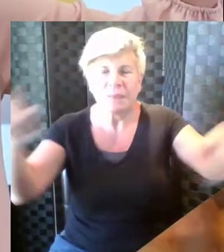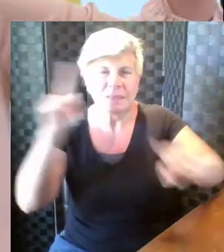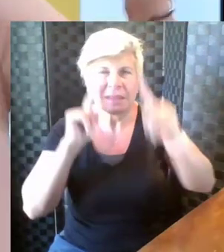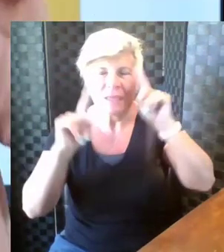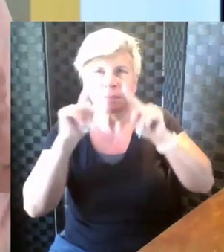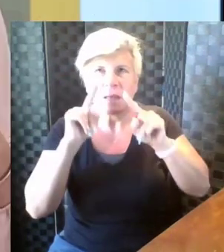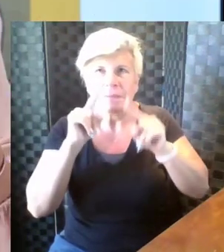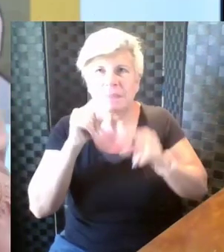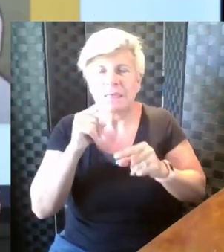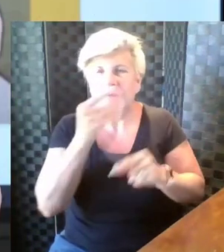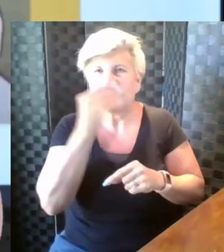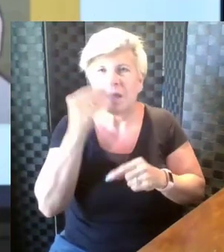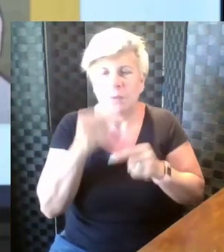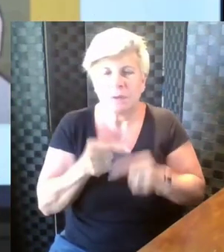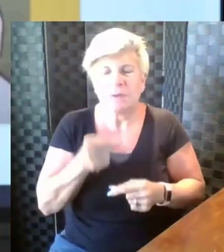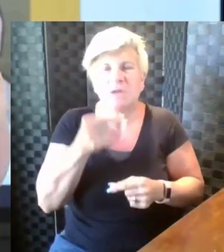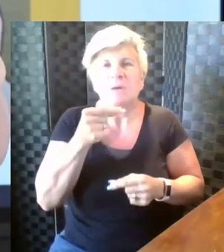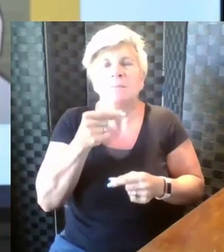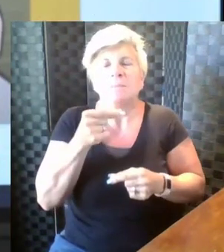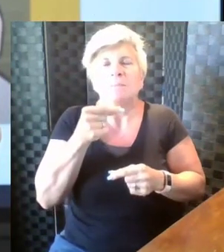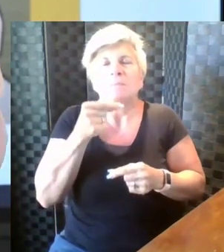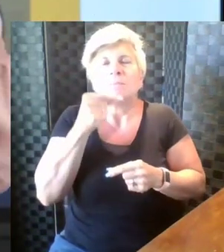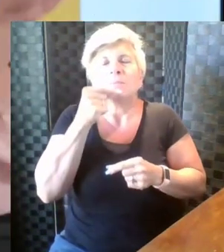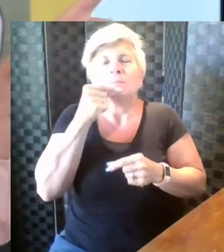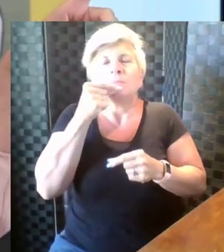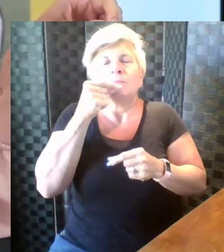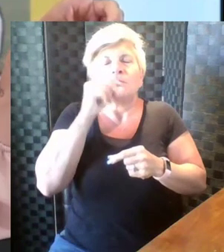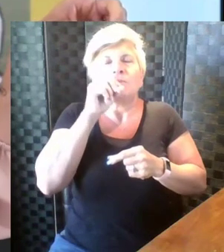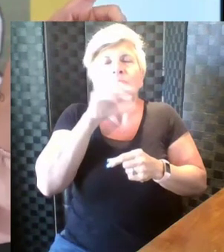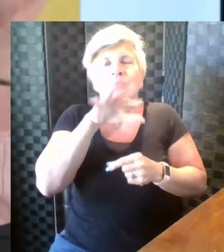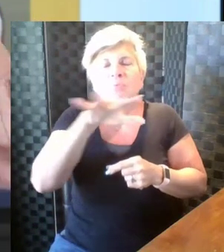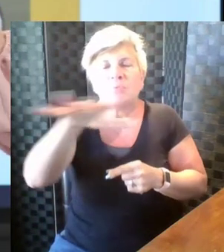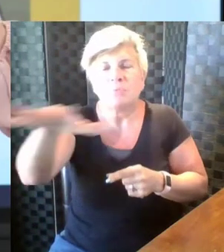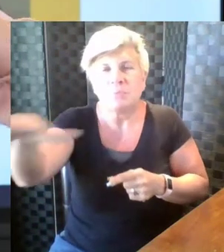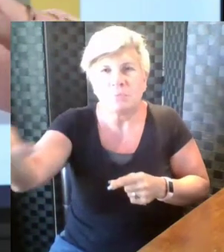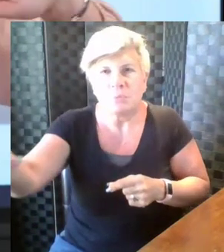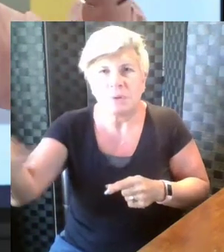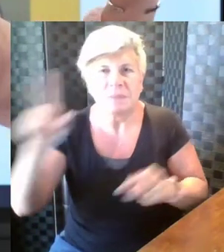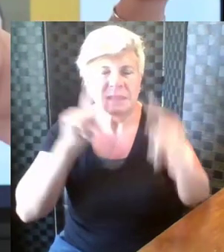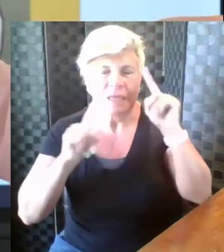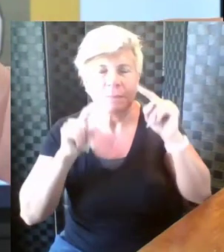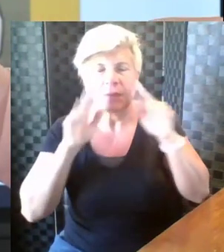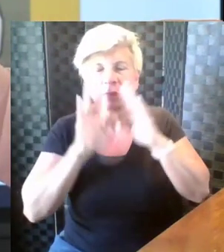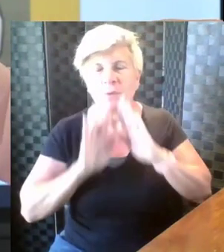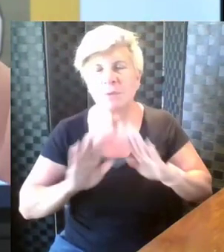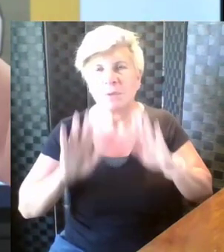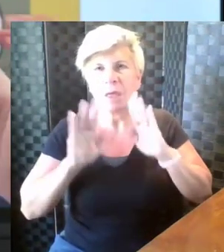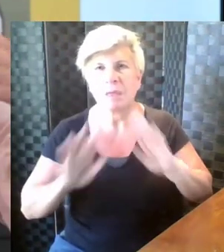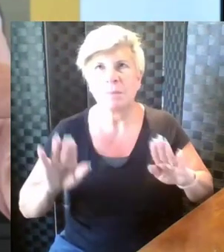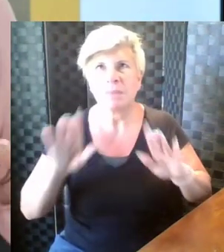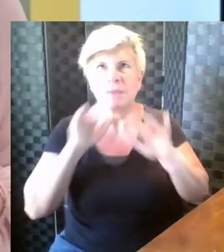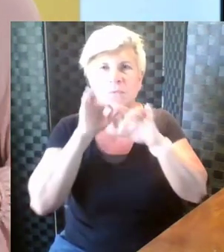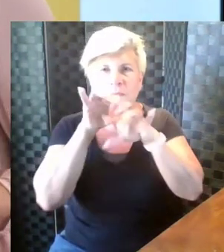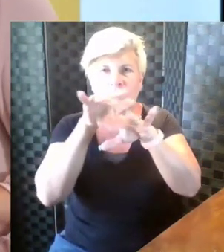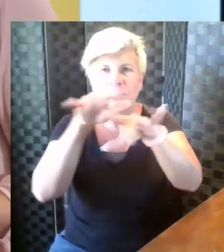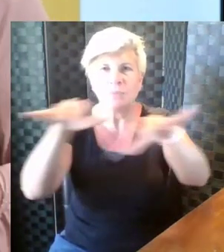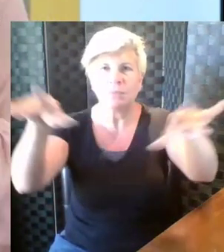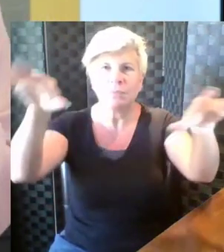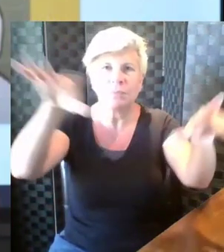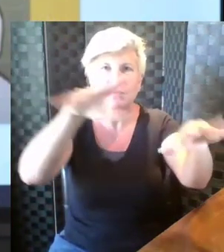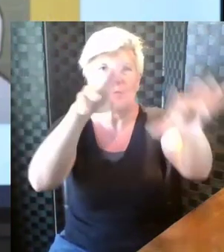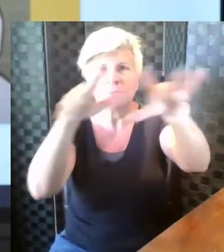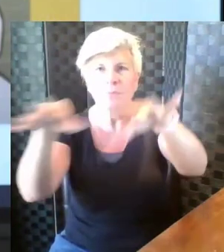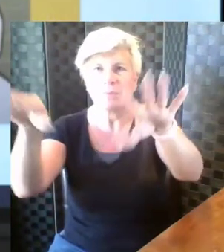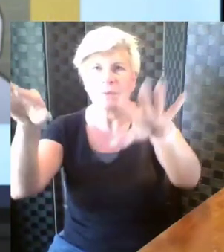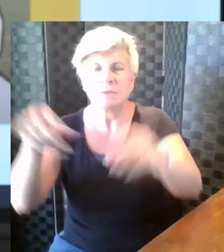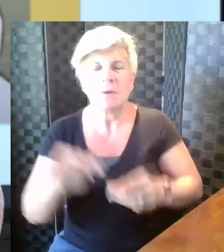them scatter. So this one is really breathing, but also thinking and visualizing that calming effect of them floating away, all right? So you can